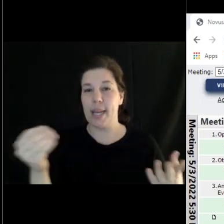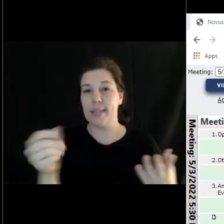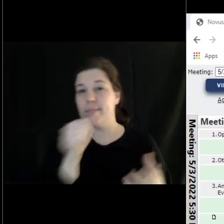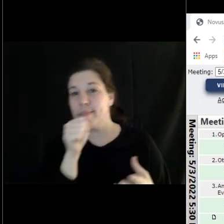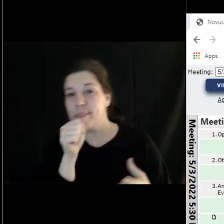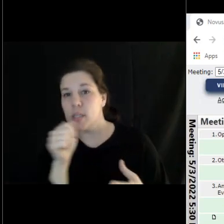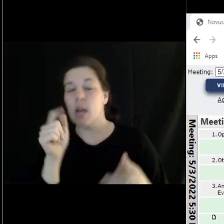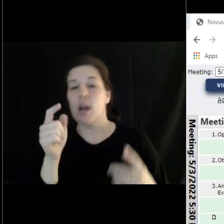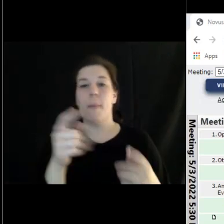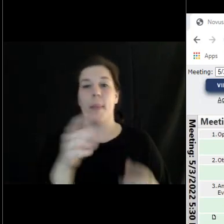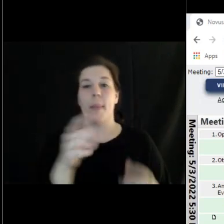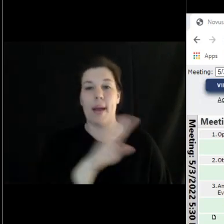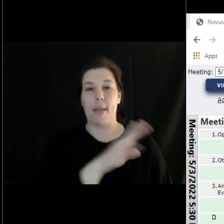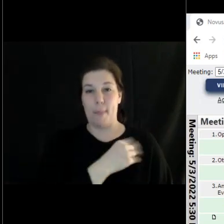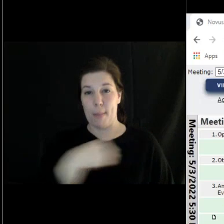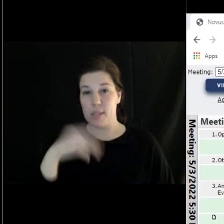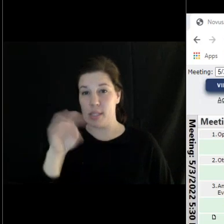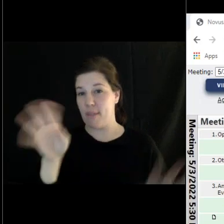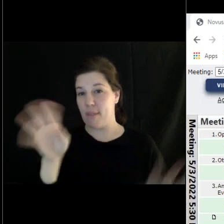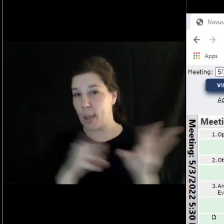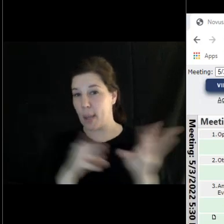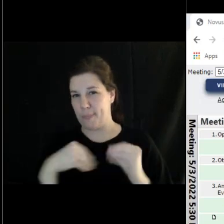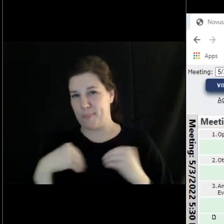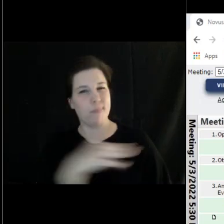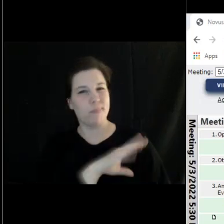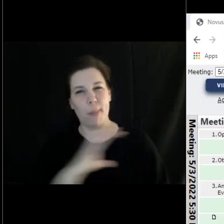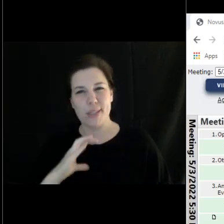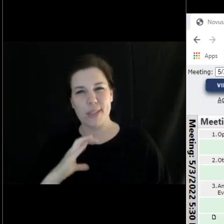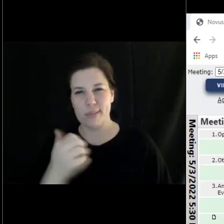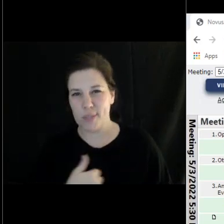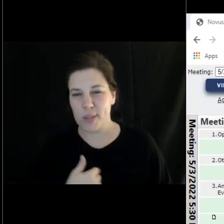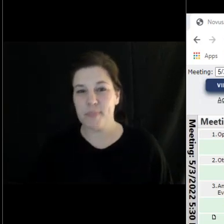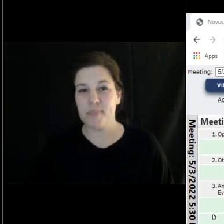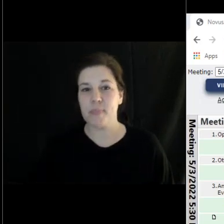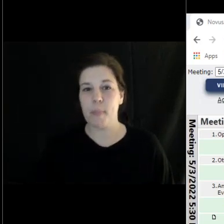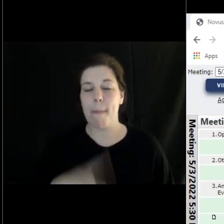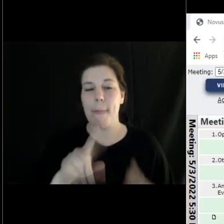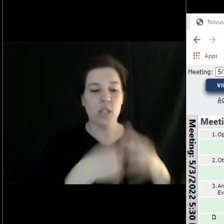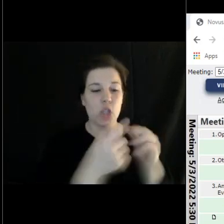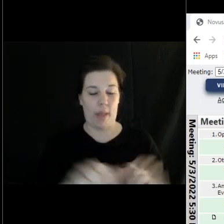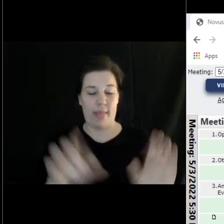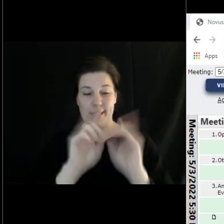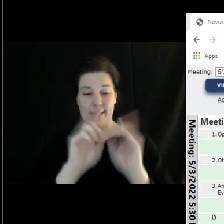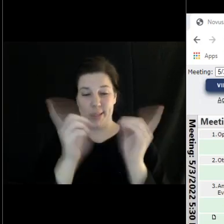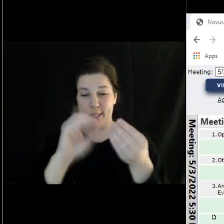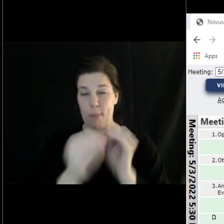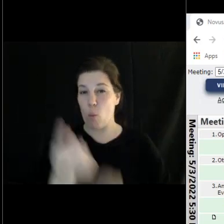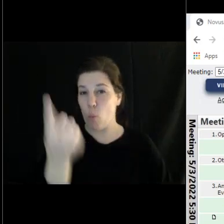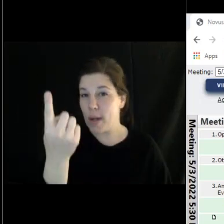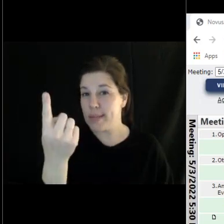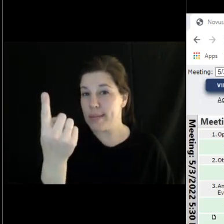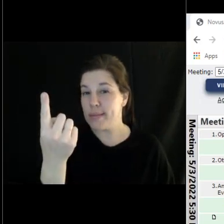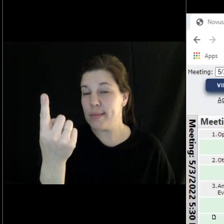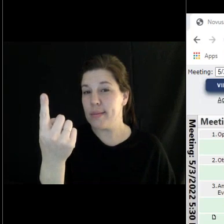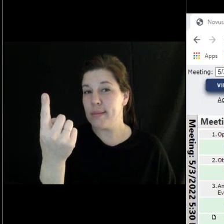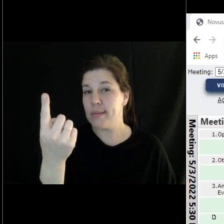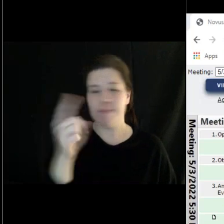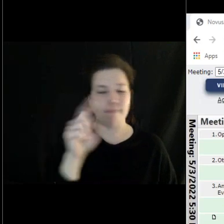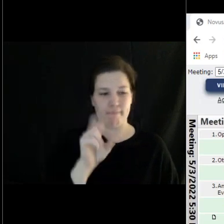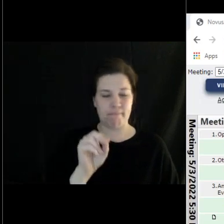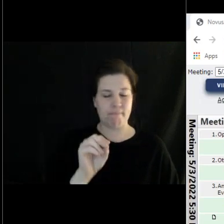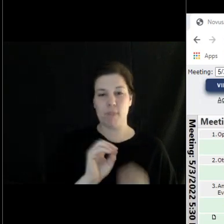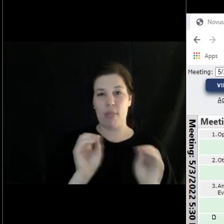of the commission. Let's begin first with, let's go district order, district number 1. That would be No disclosures. no